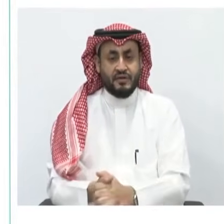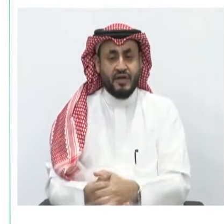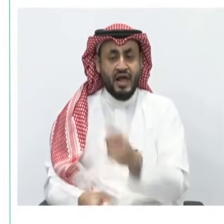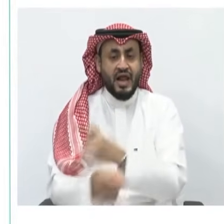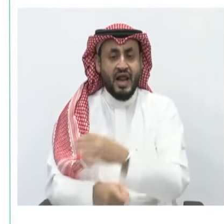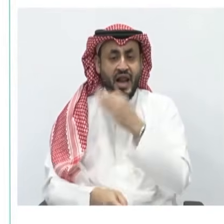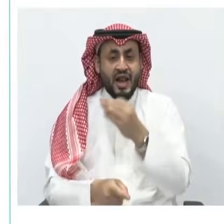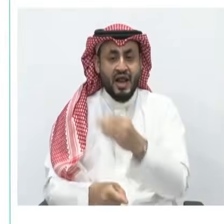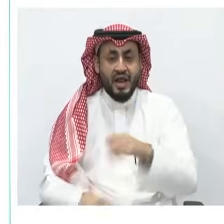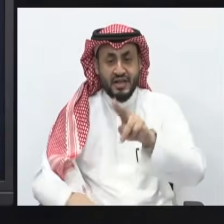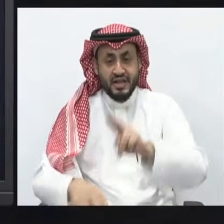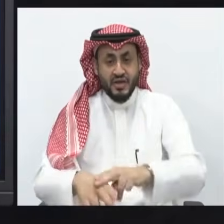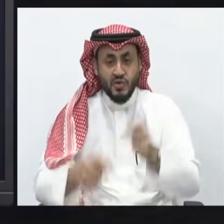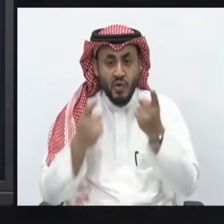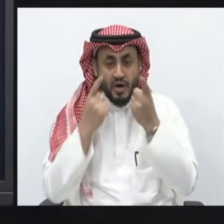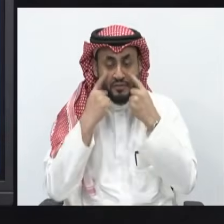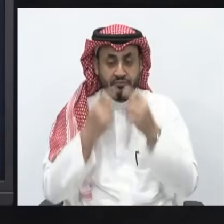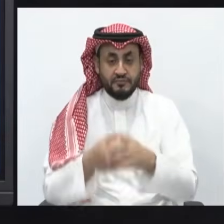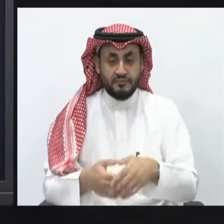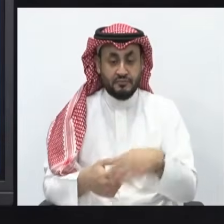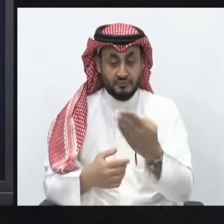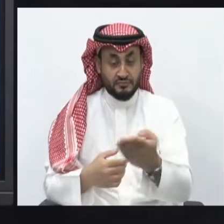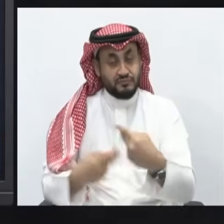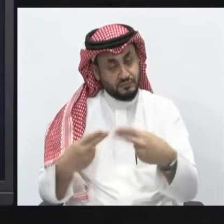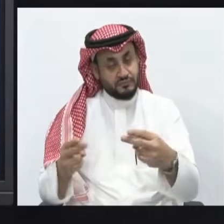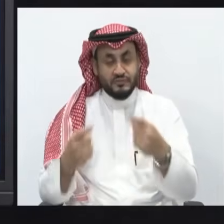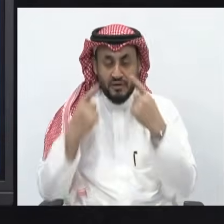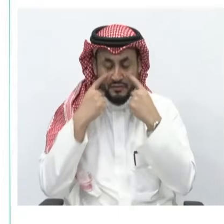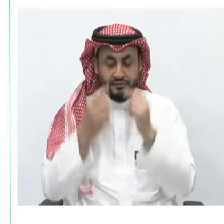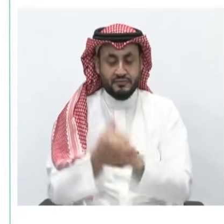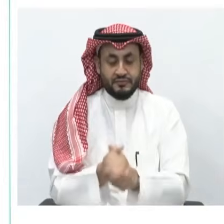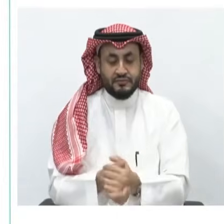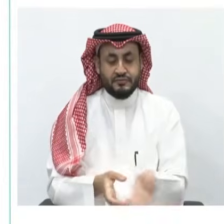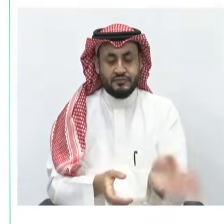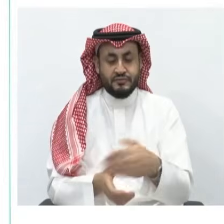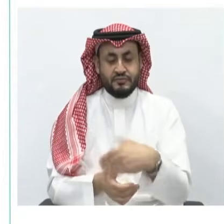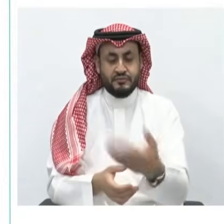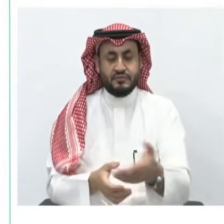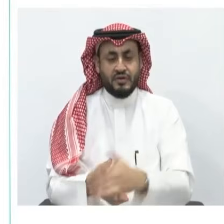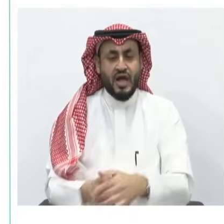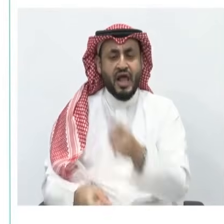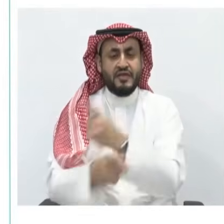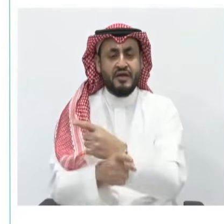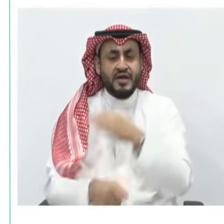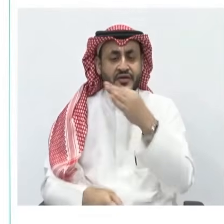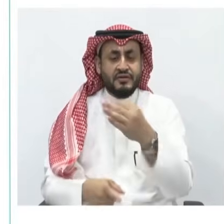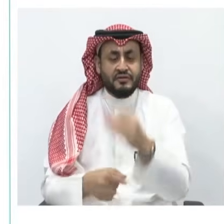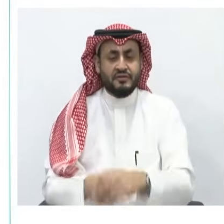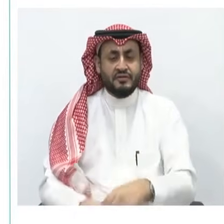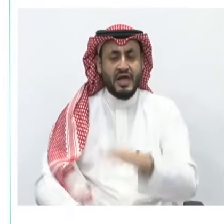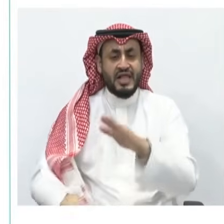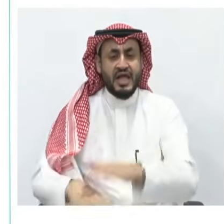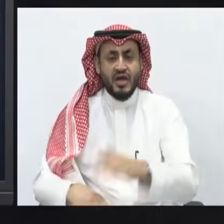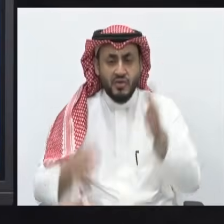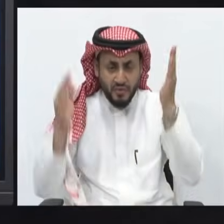your eyes. Yes, touch your eyes. Perfect. Excellent. Okay. The teacher says, touch your